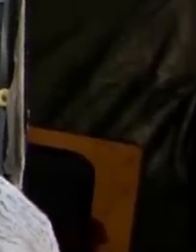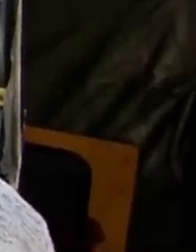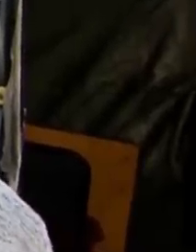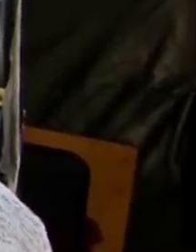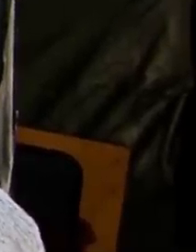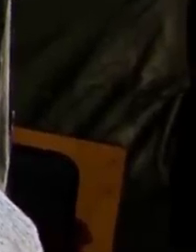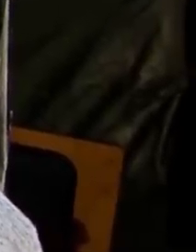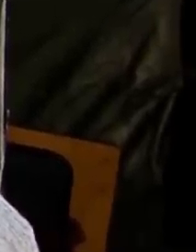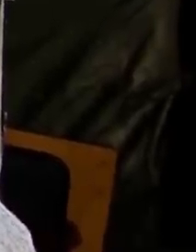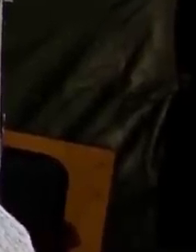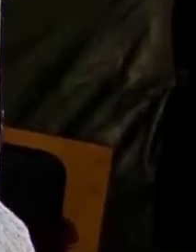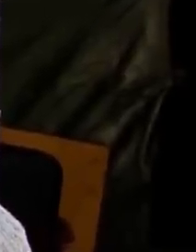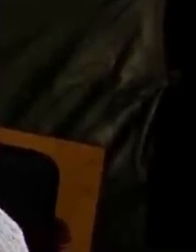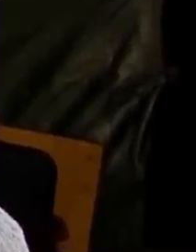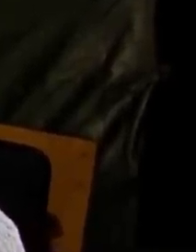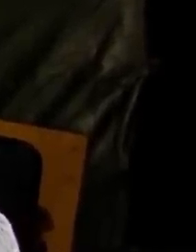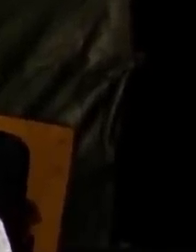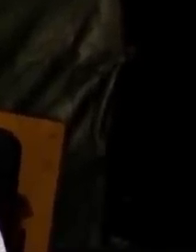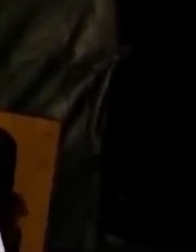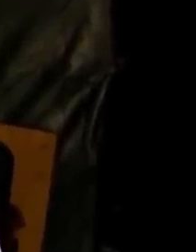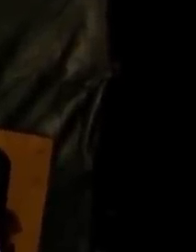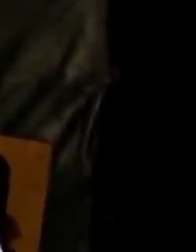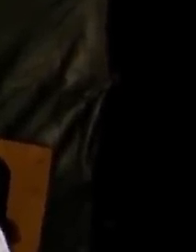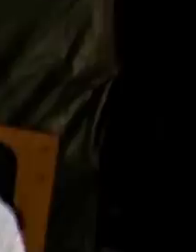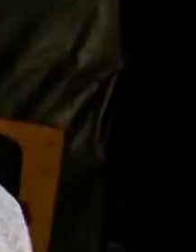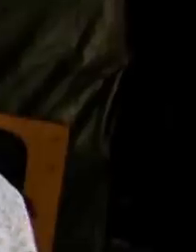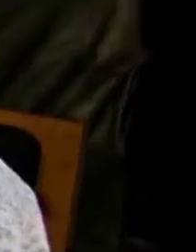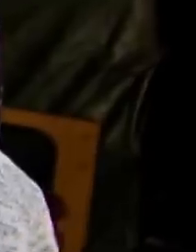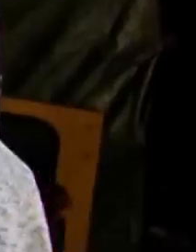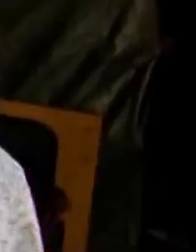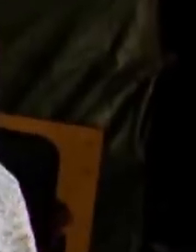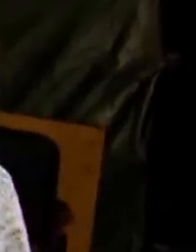I'm dead. I know I'm dead because